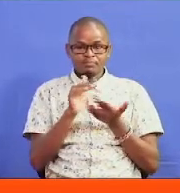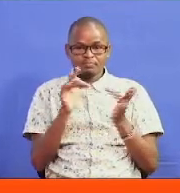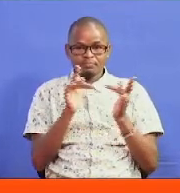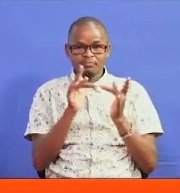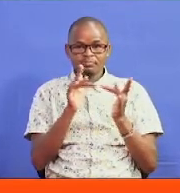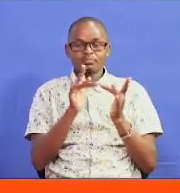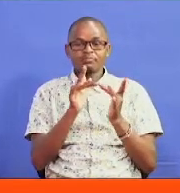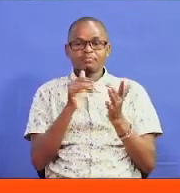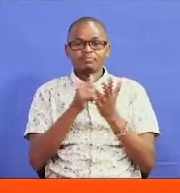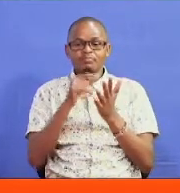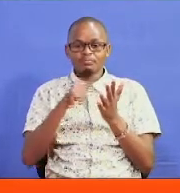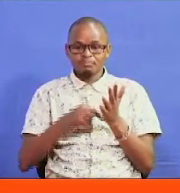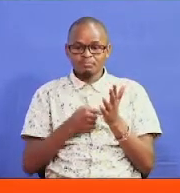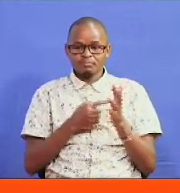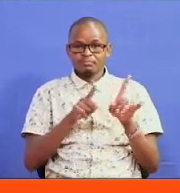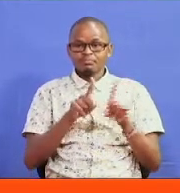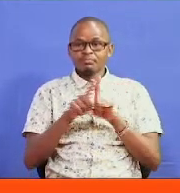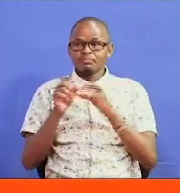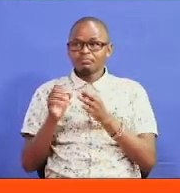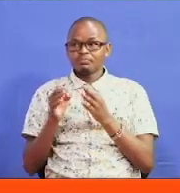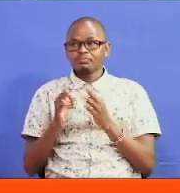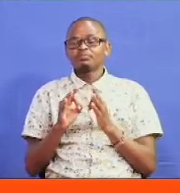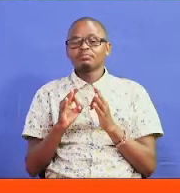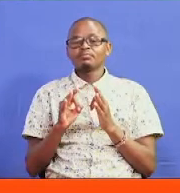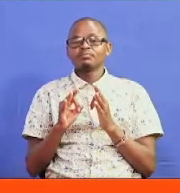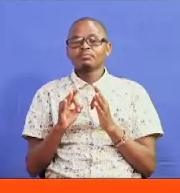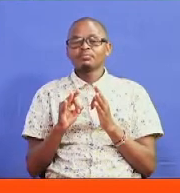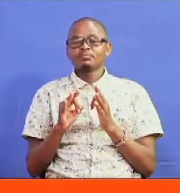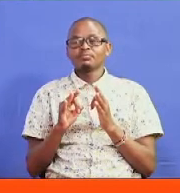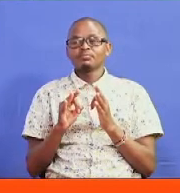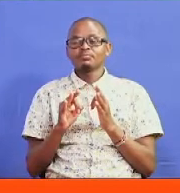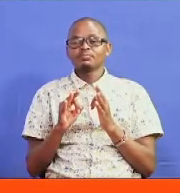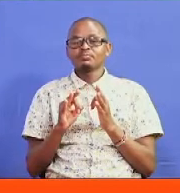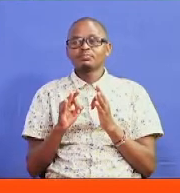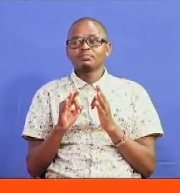as well. And also, if